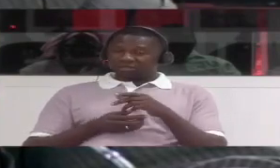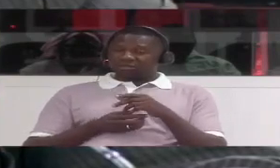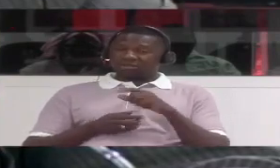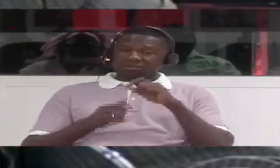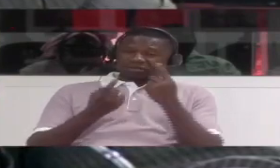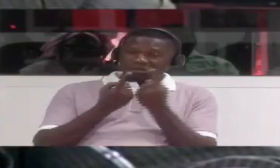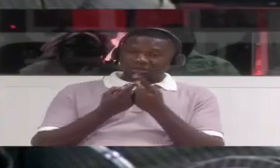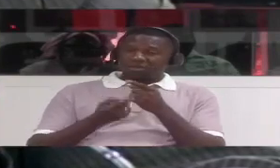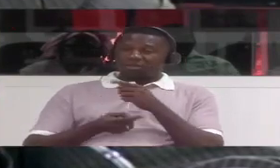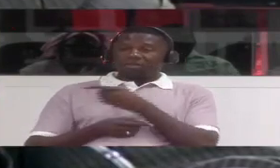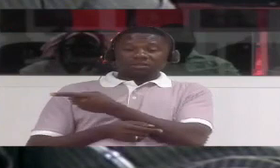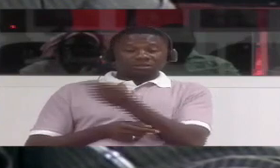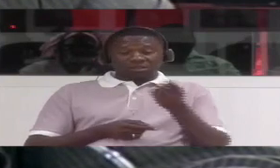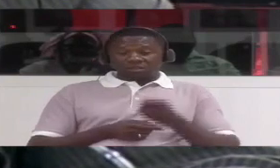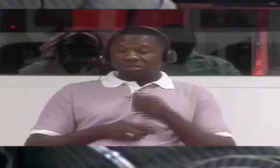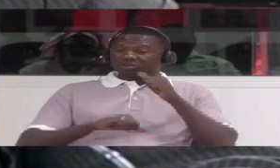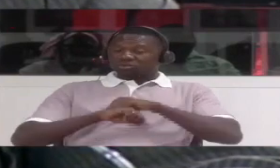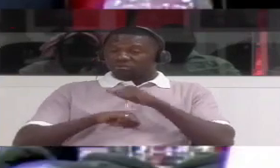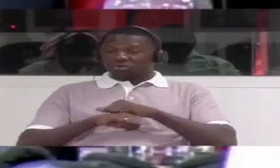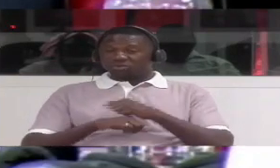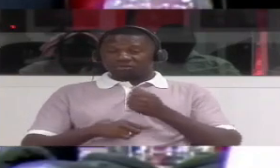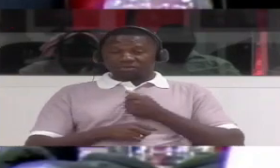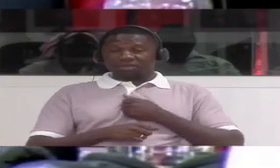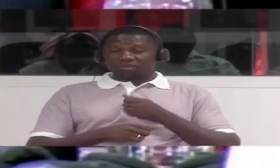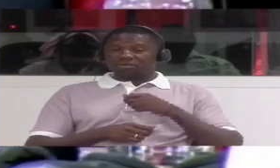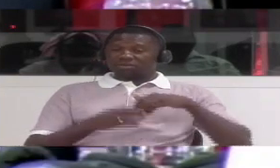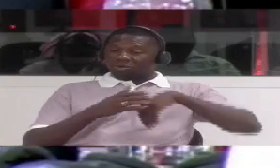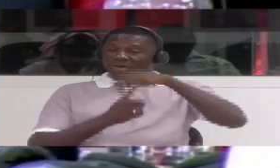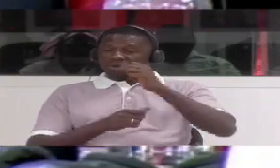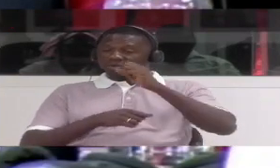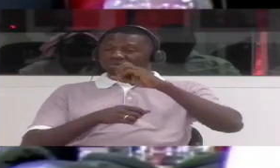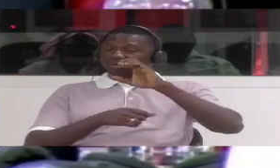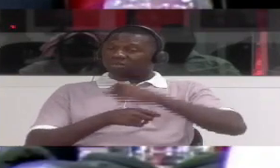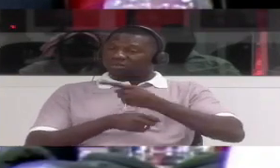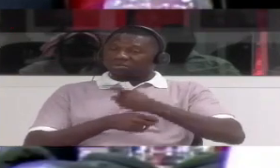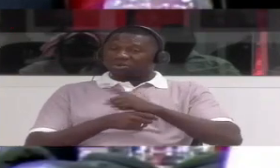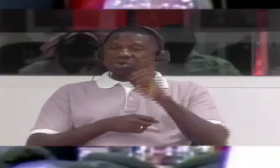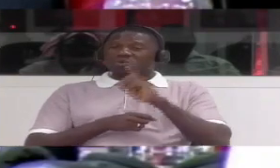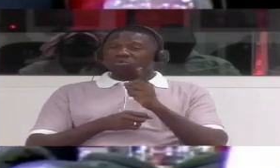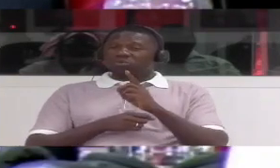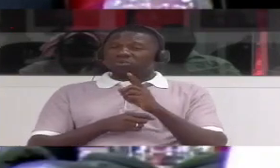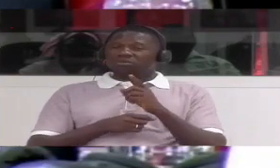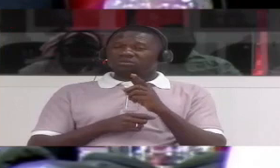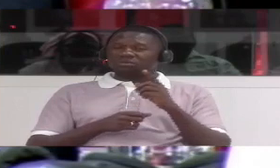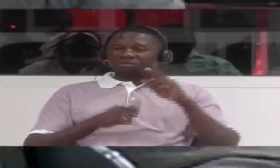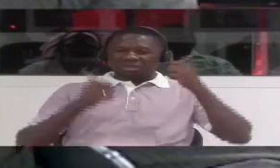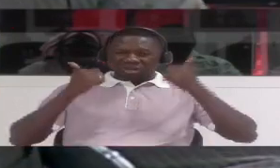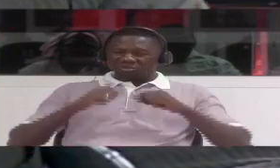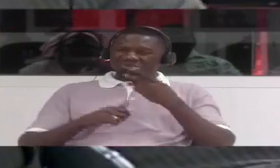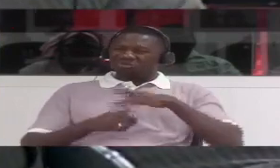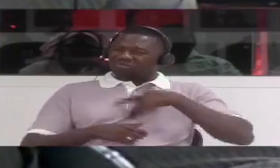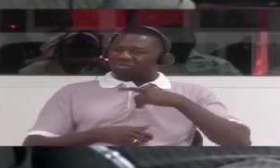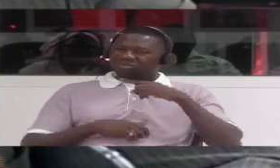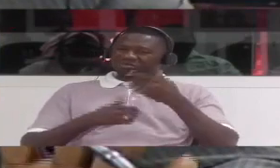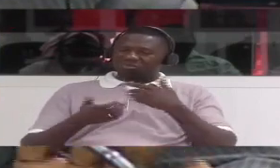these incidents, meaning the torture, the fear, having to go into exile, what impact does that continue to have on you? Well, I told